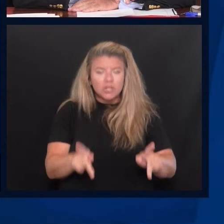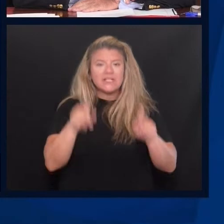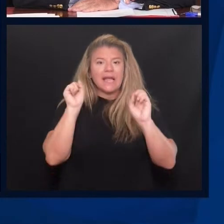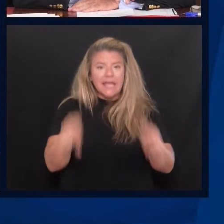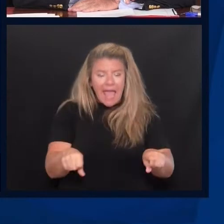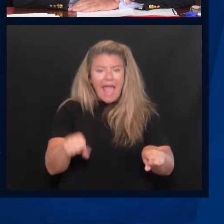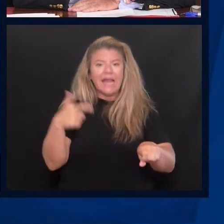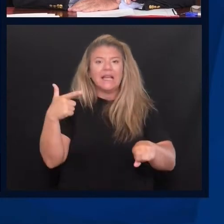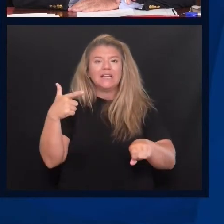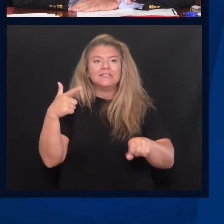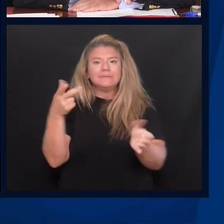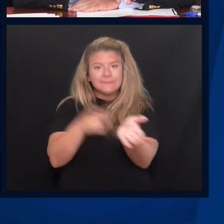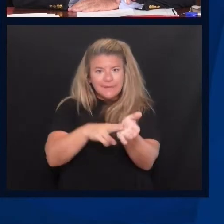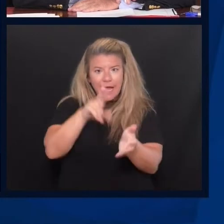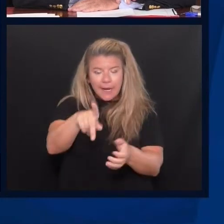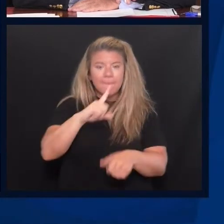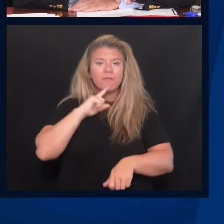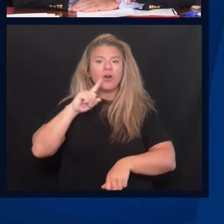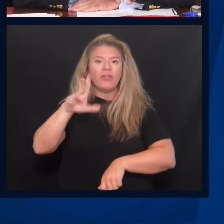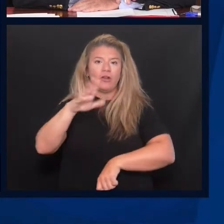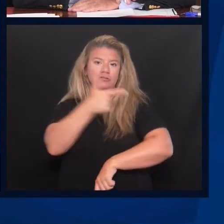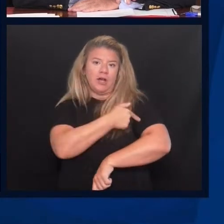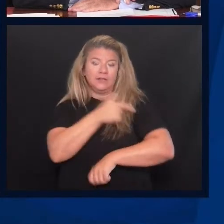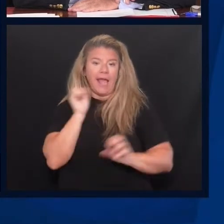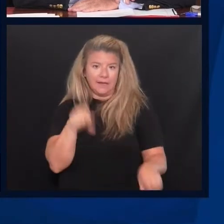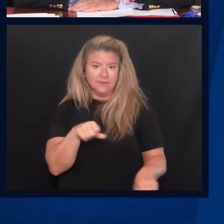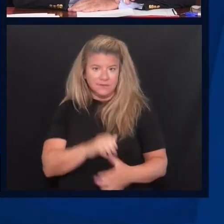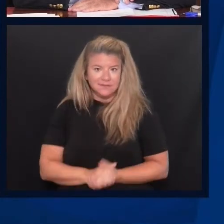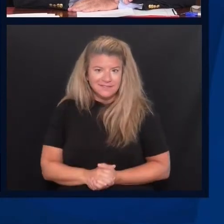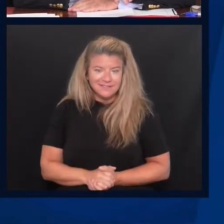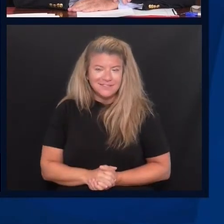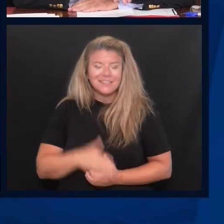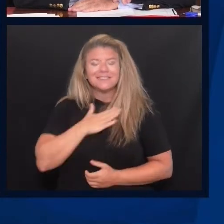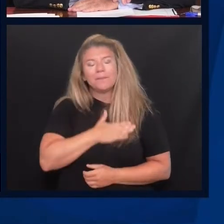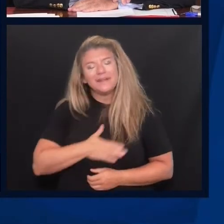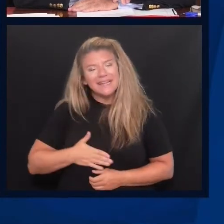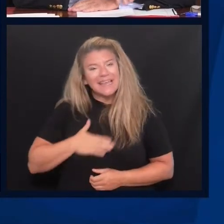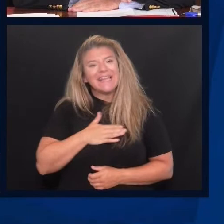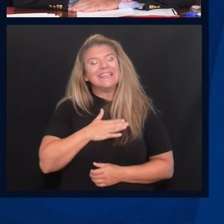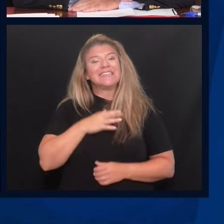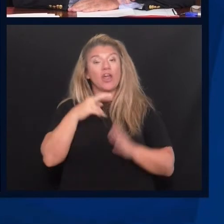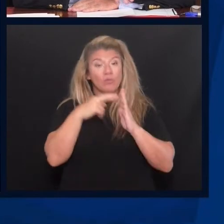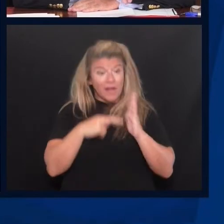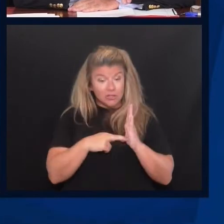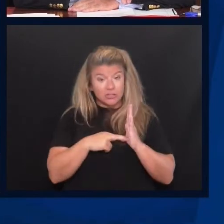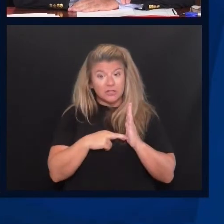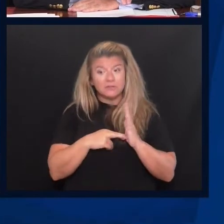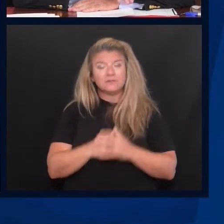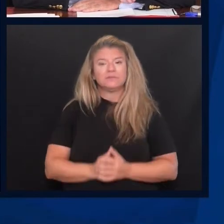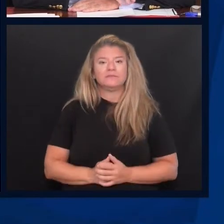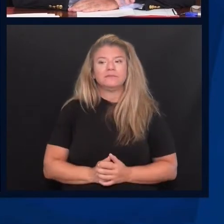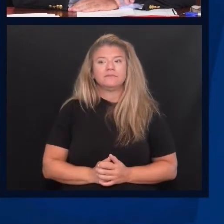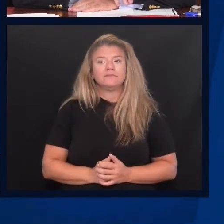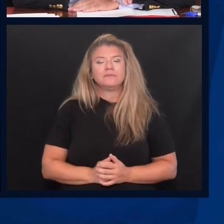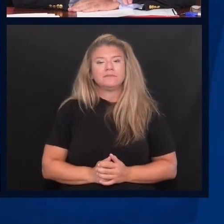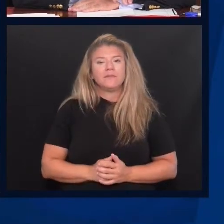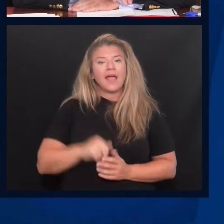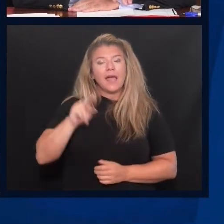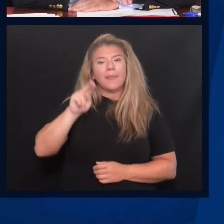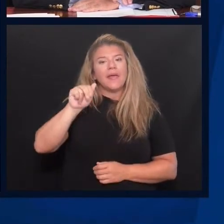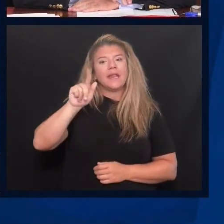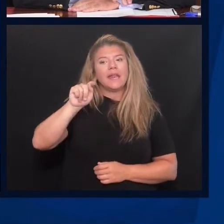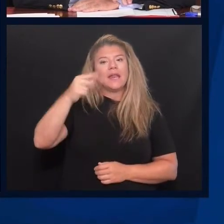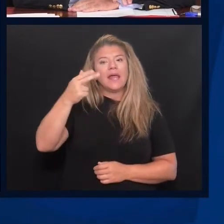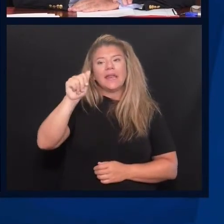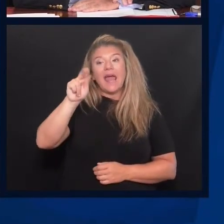has a first shot. And so get yourself registered and everything. And then I go to Nathan, who came up with this